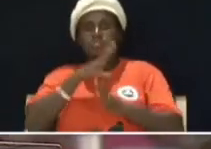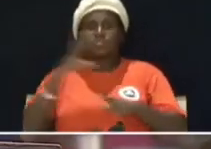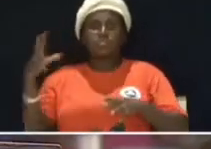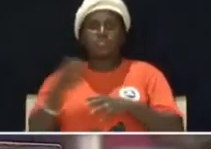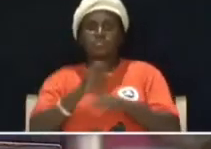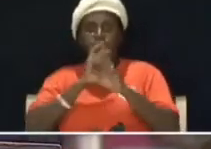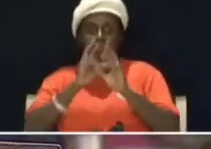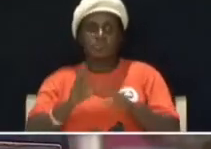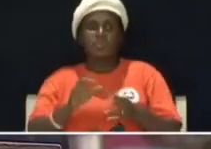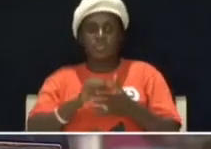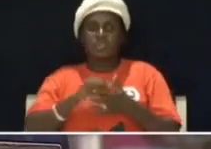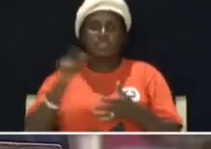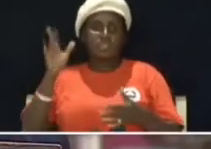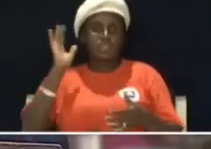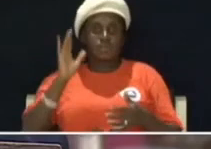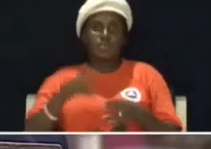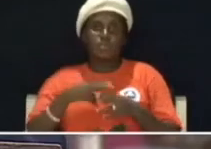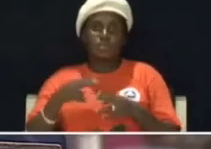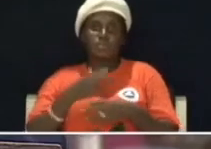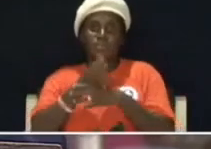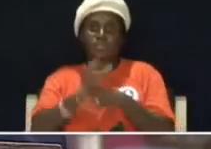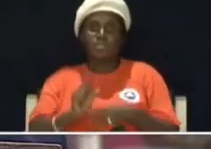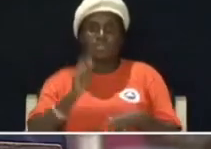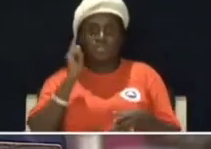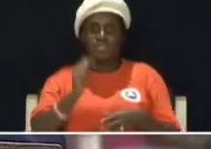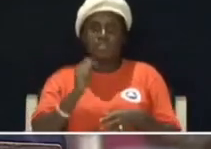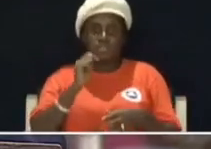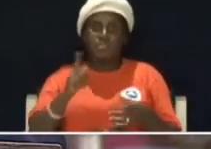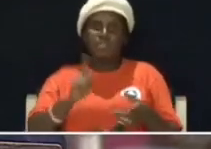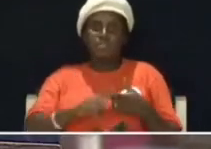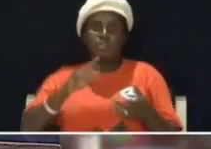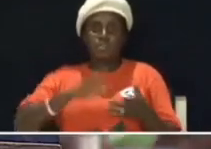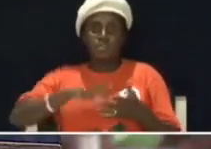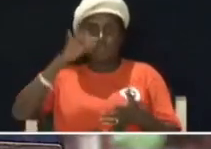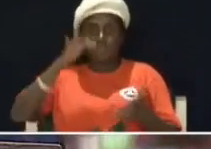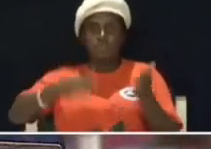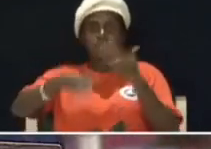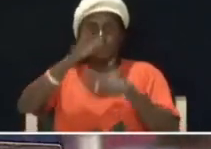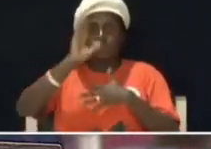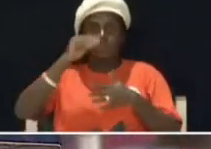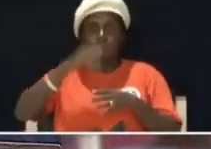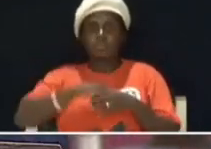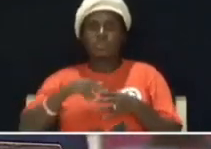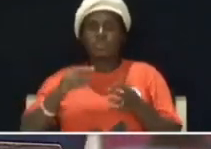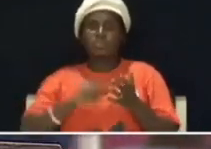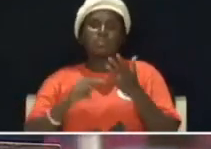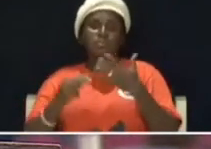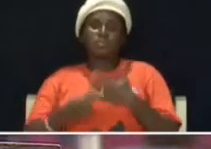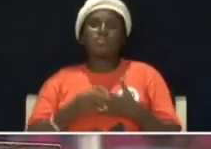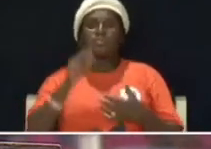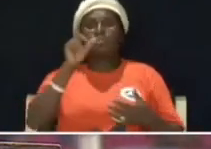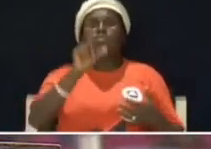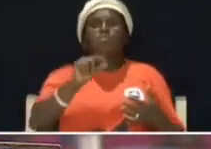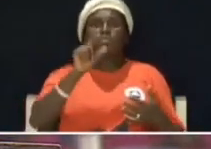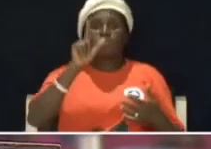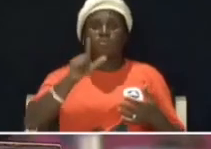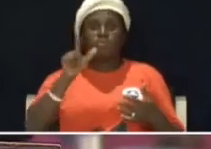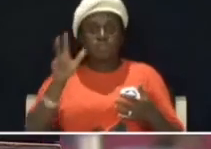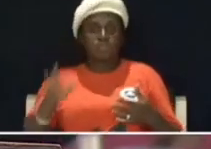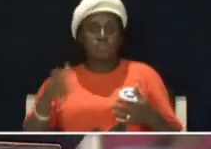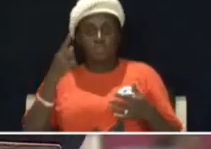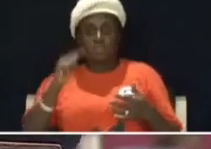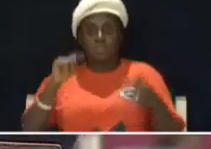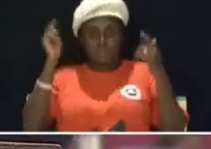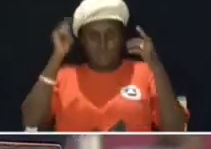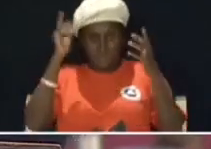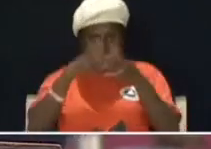will soon share his testimony. To the glory of God, in November 2023, the headache left and